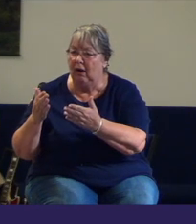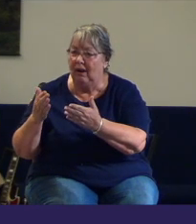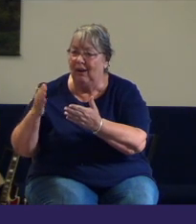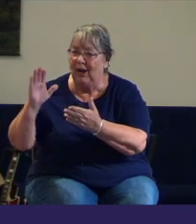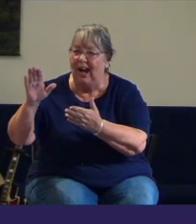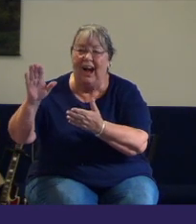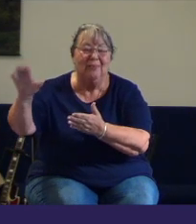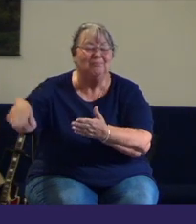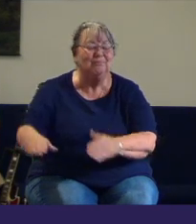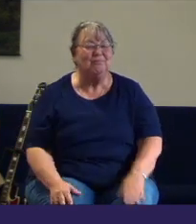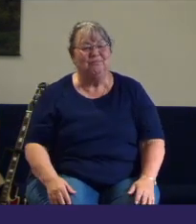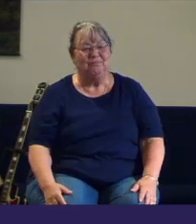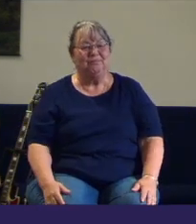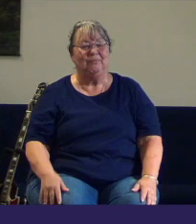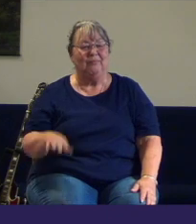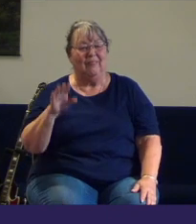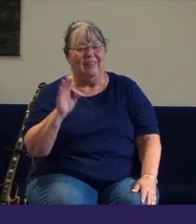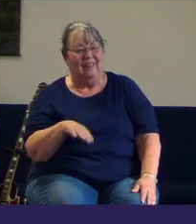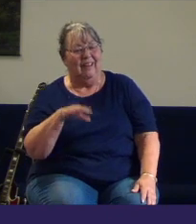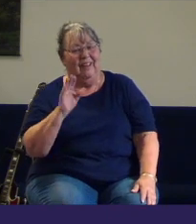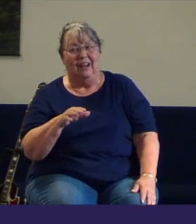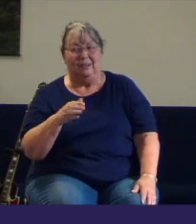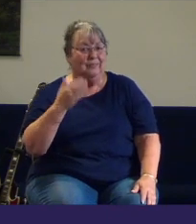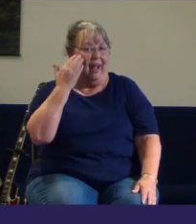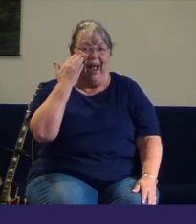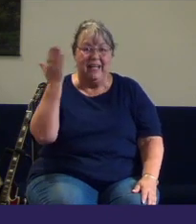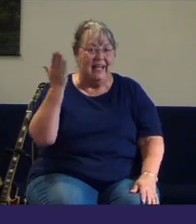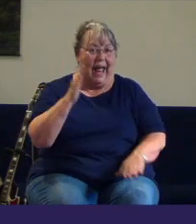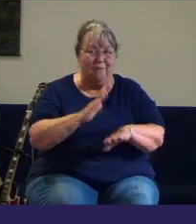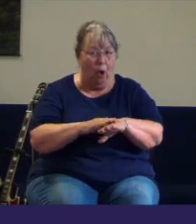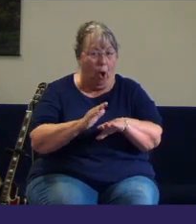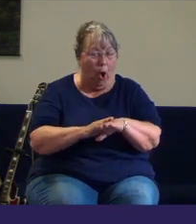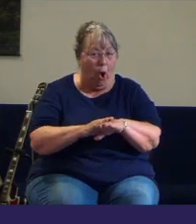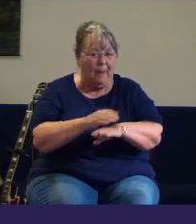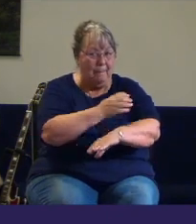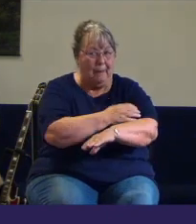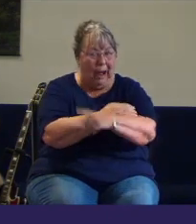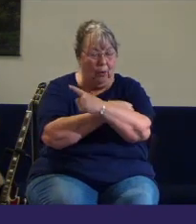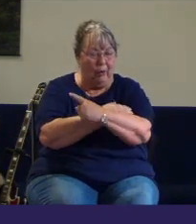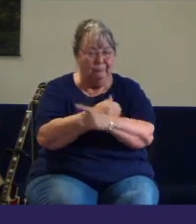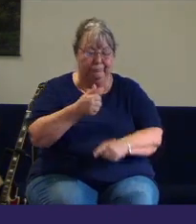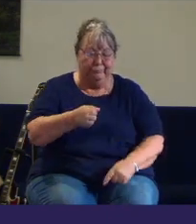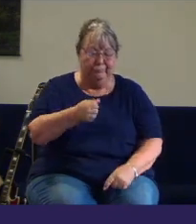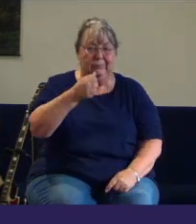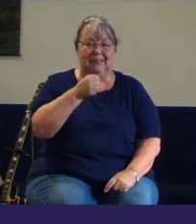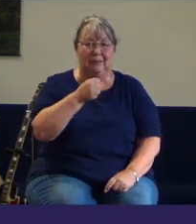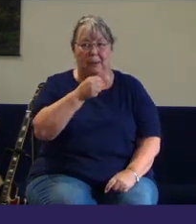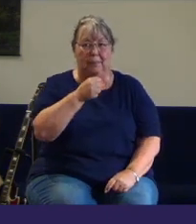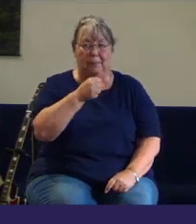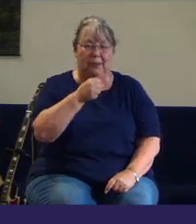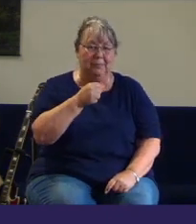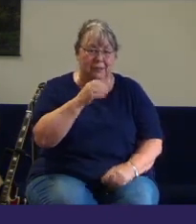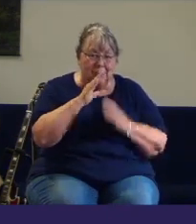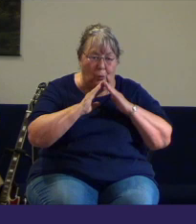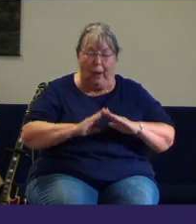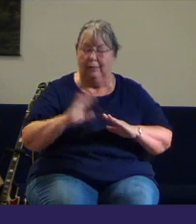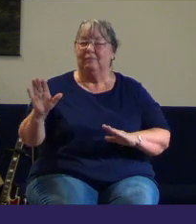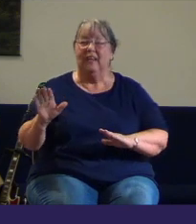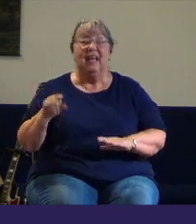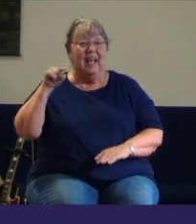help if I turn the power button on. All right. Hopefully everybody heard my big mouth, so we're just going to keep going here. This